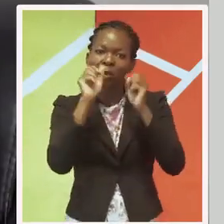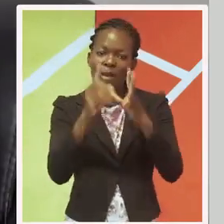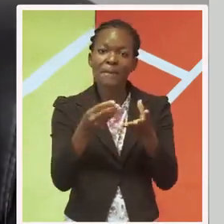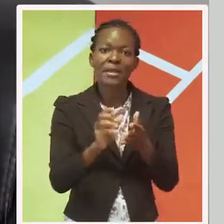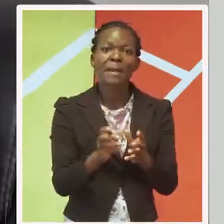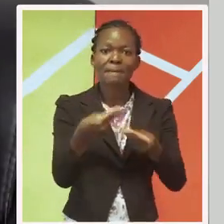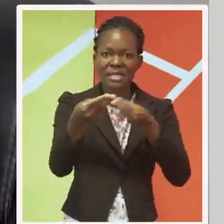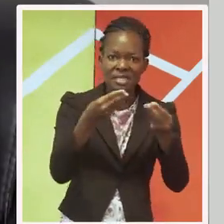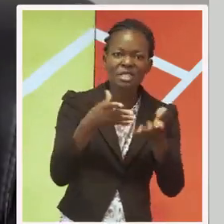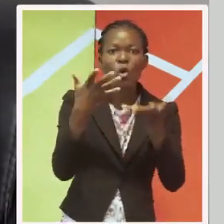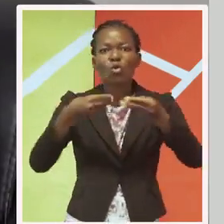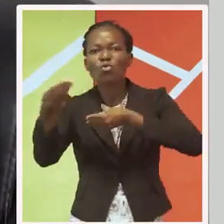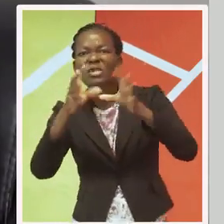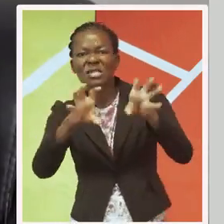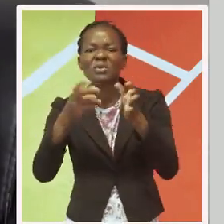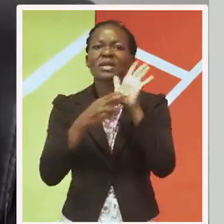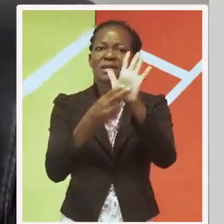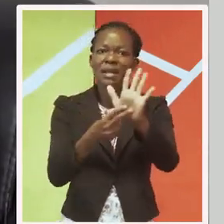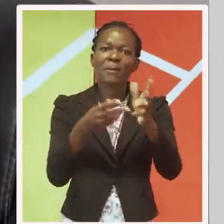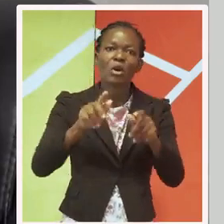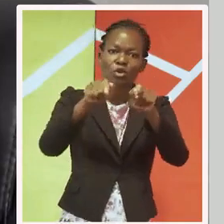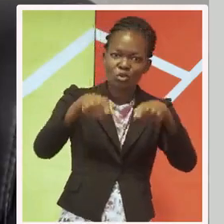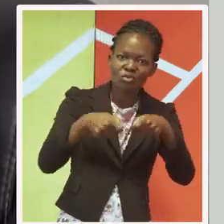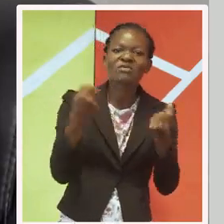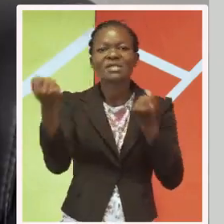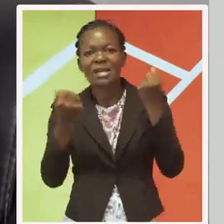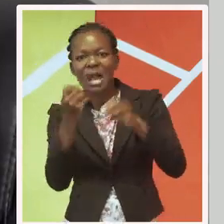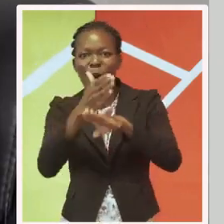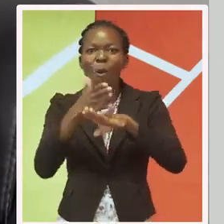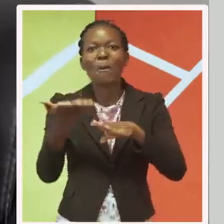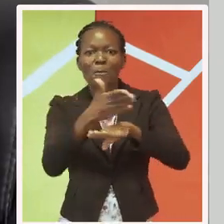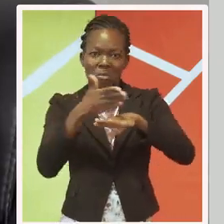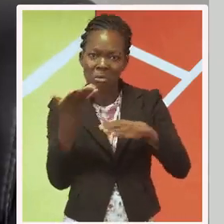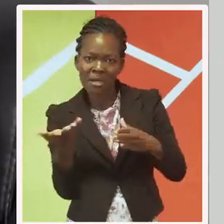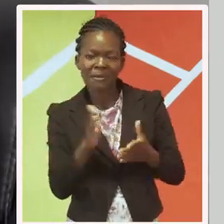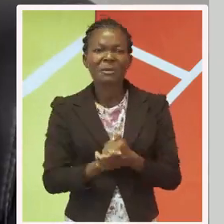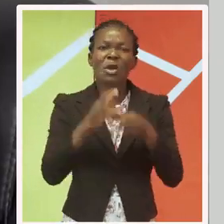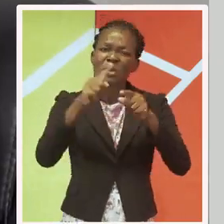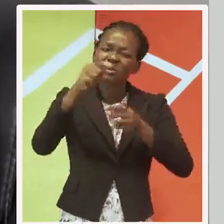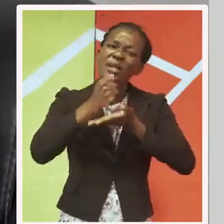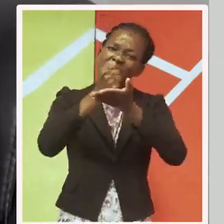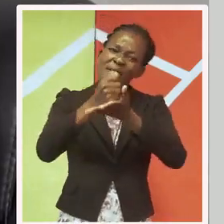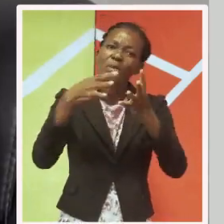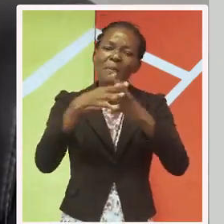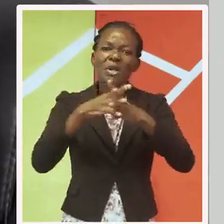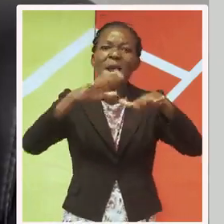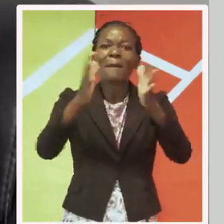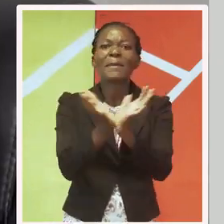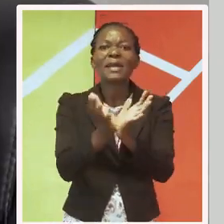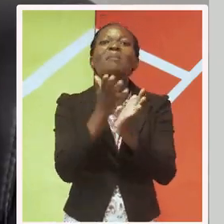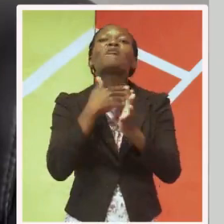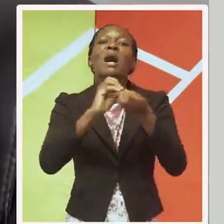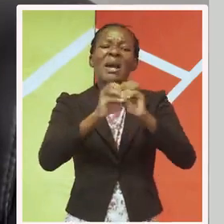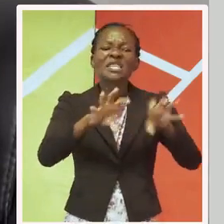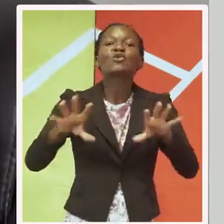product markets such as shoes, cars, or bread operate. They have a critical influence on